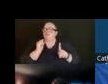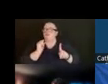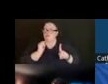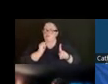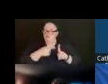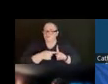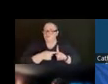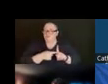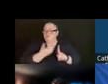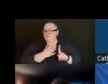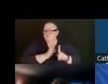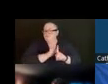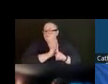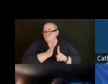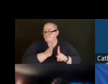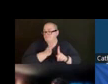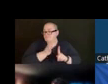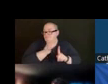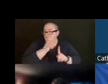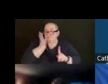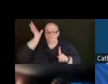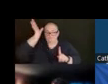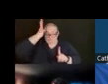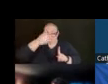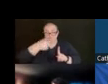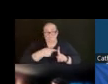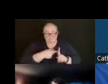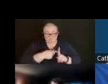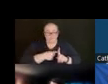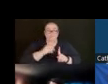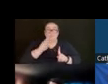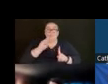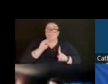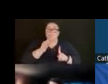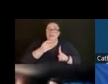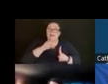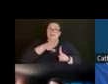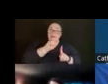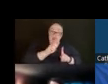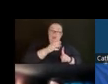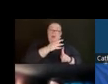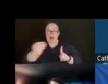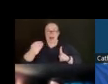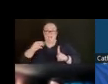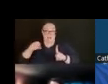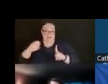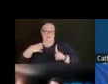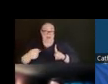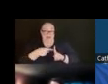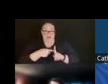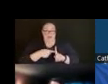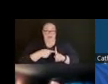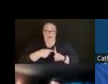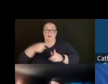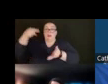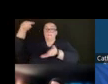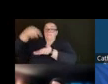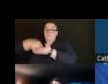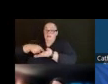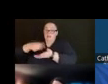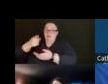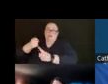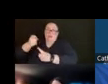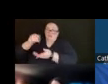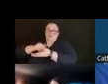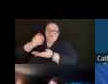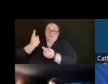through a parent, for example, and they've also got Medicare and they've got Mass Health. Any bill that comes in first goes